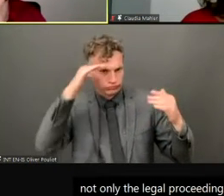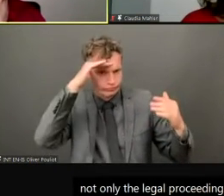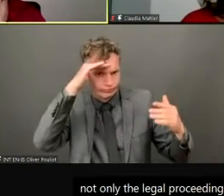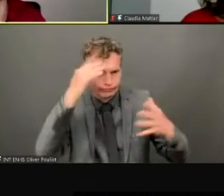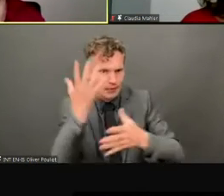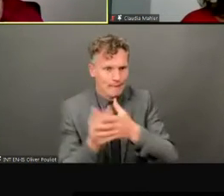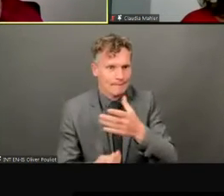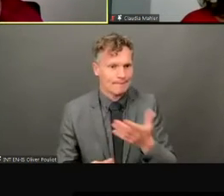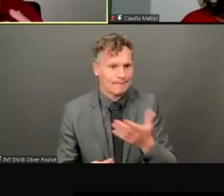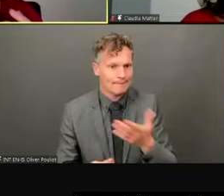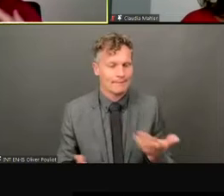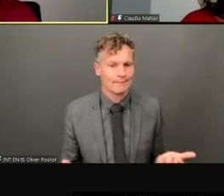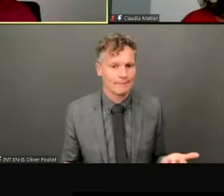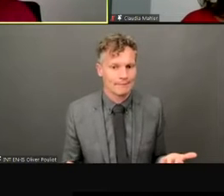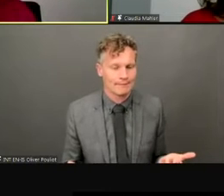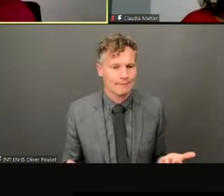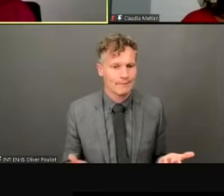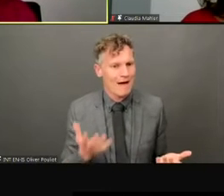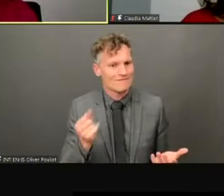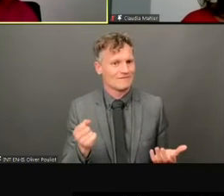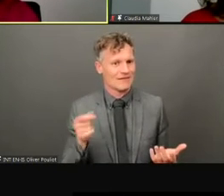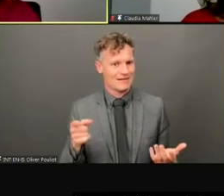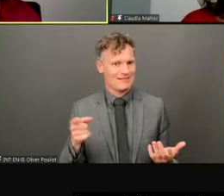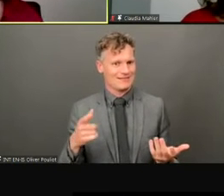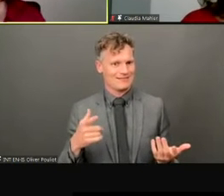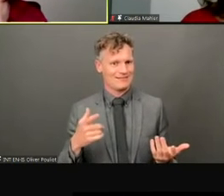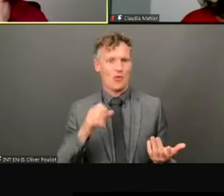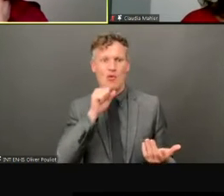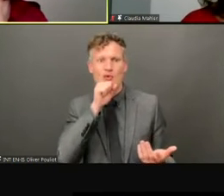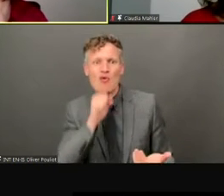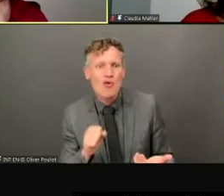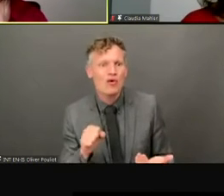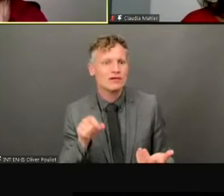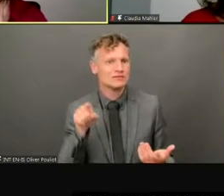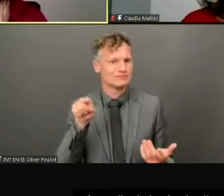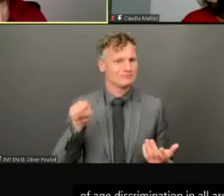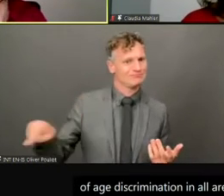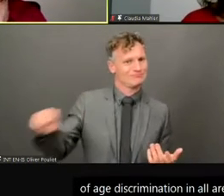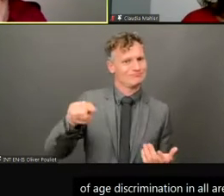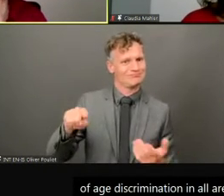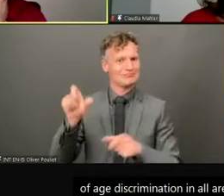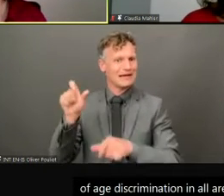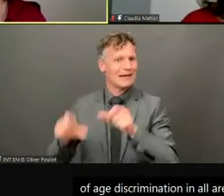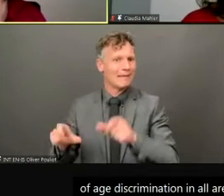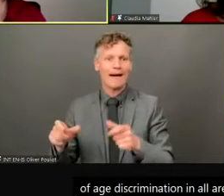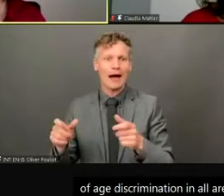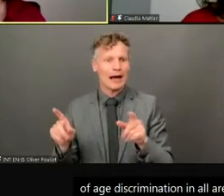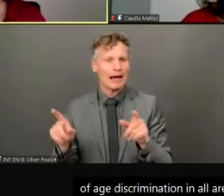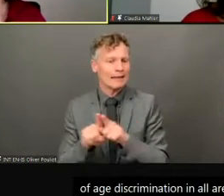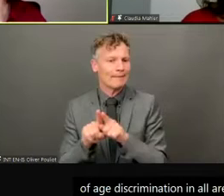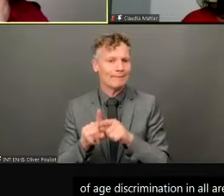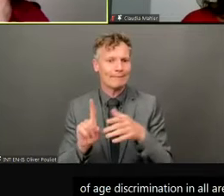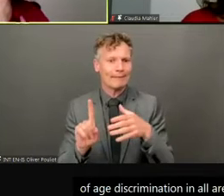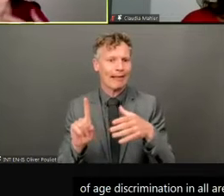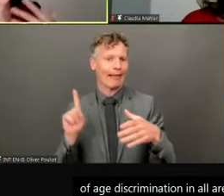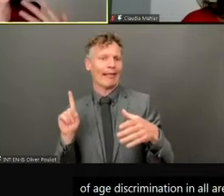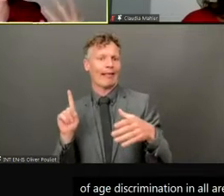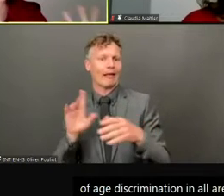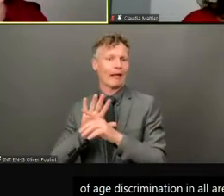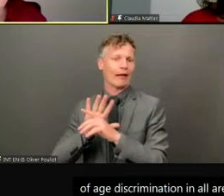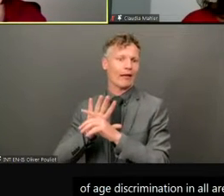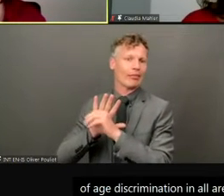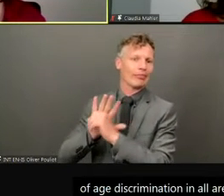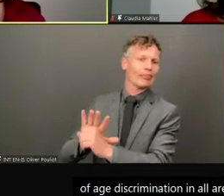of life, when we accept justifications in terms of age discrimination